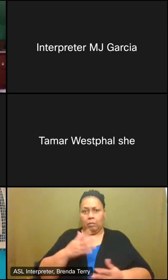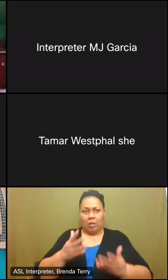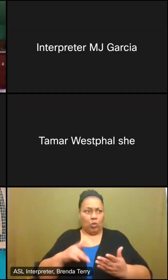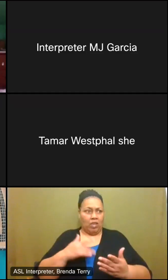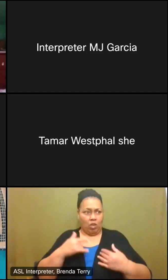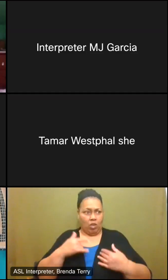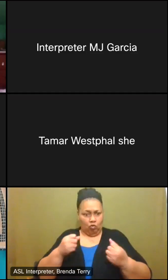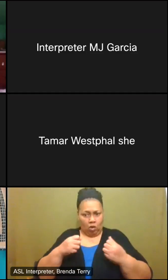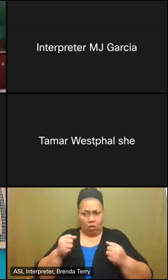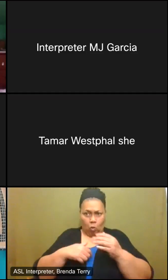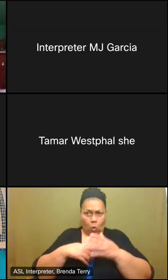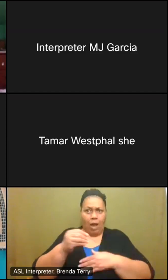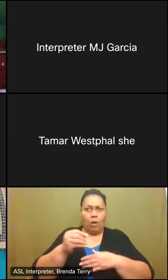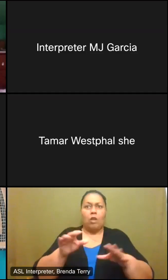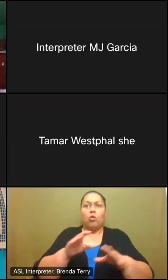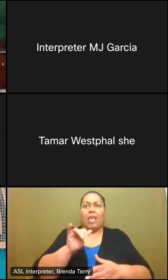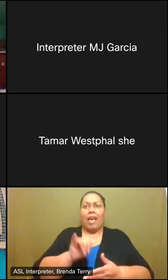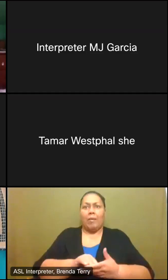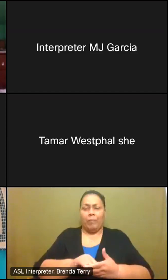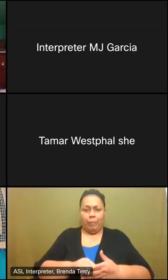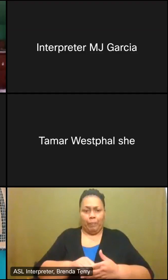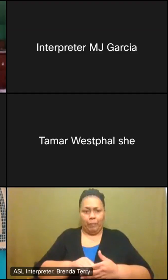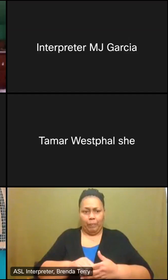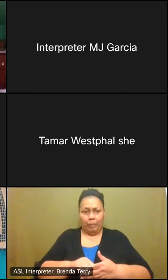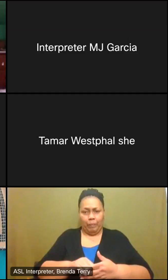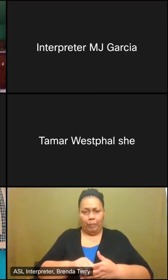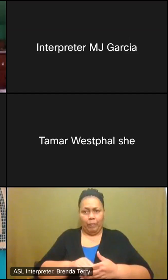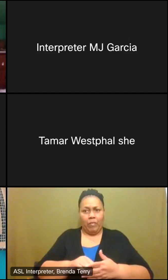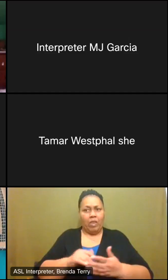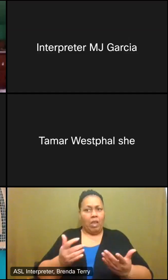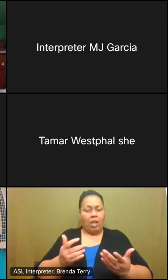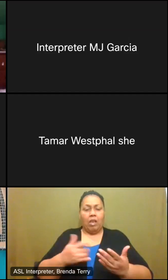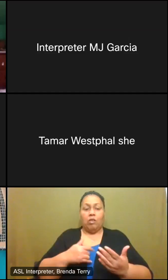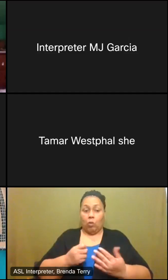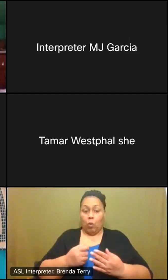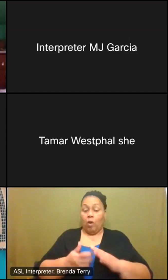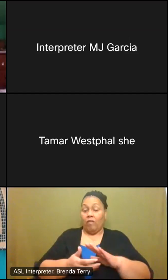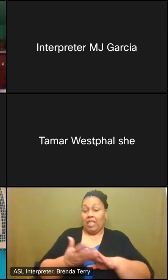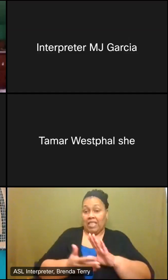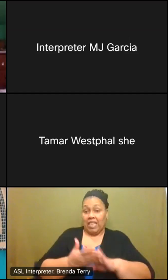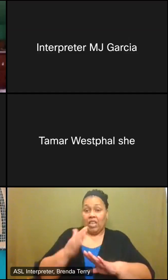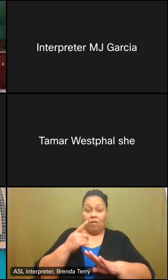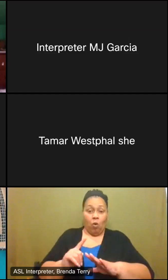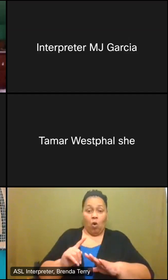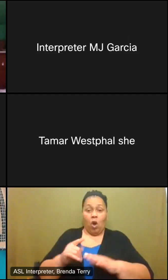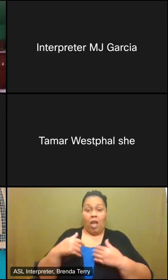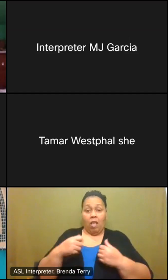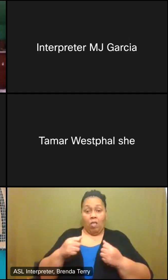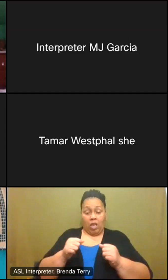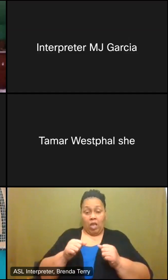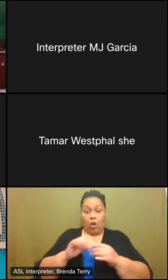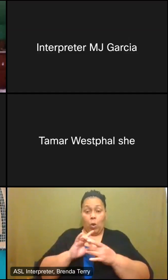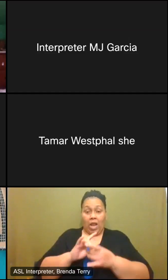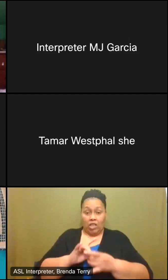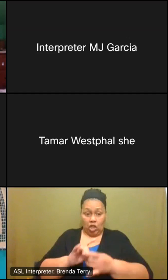do that. So I'm doing facilitating for the healthy relationships now, and